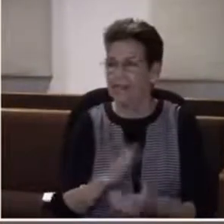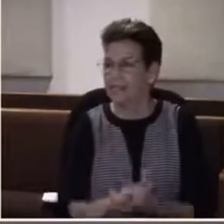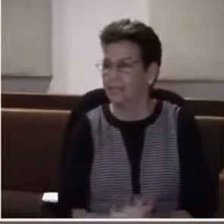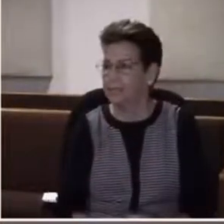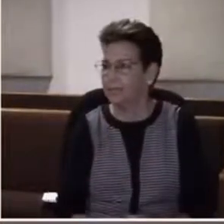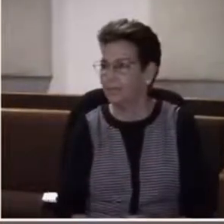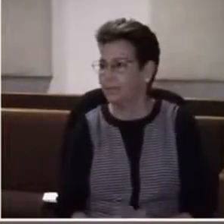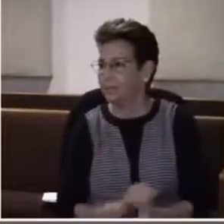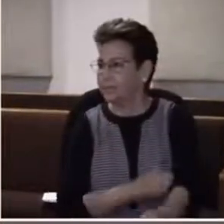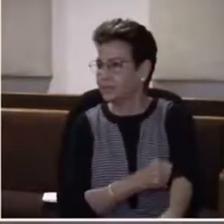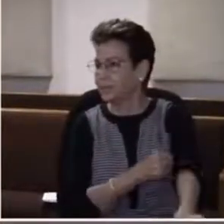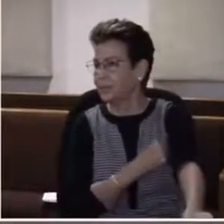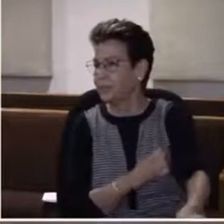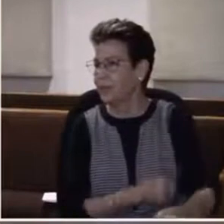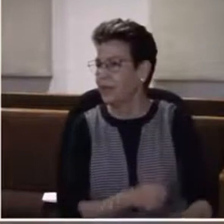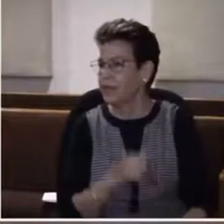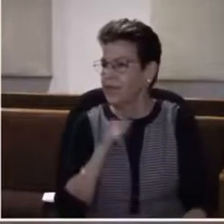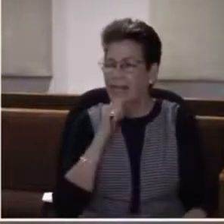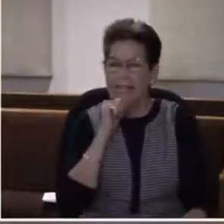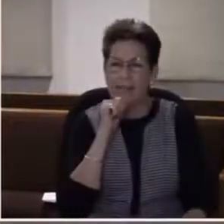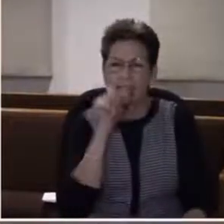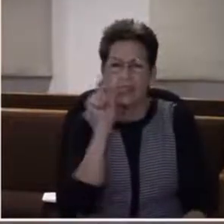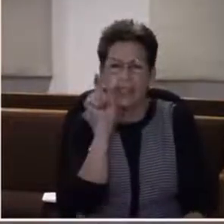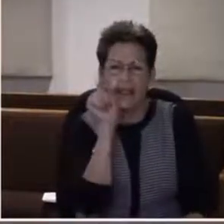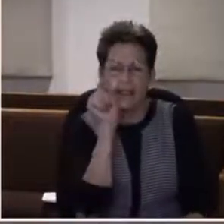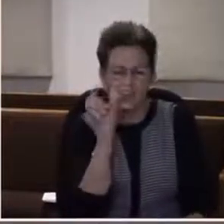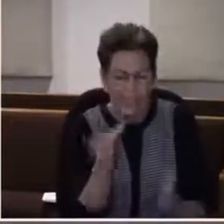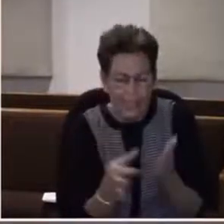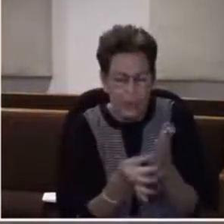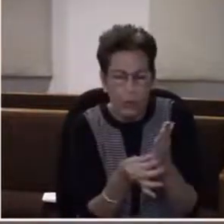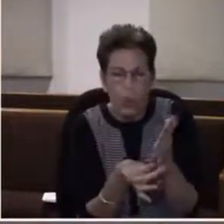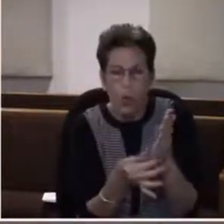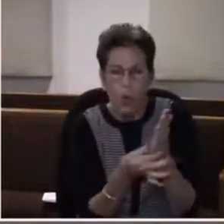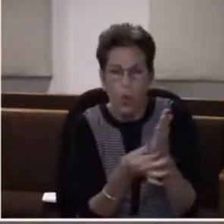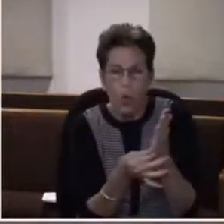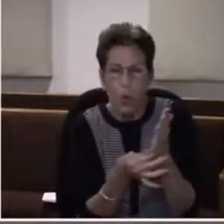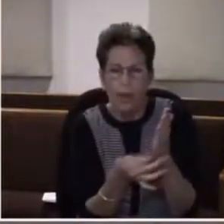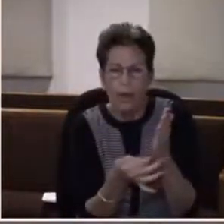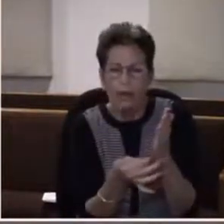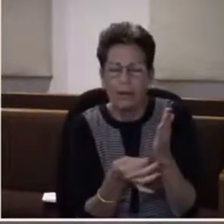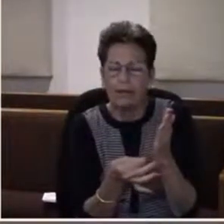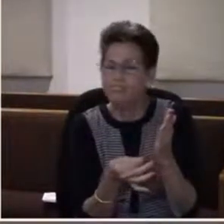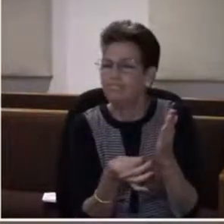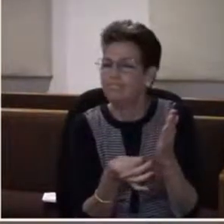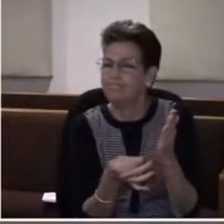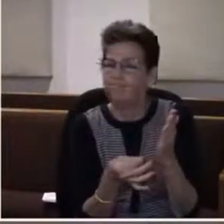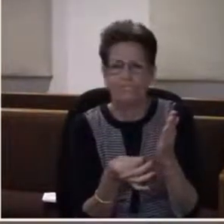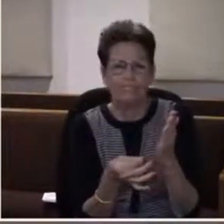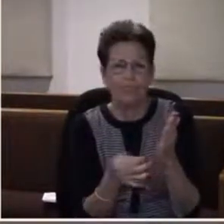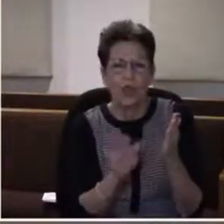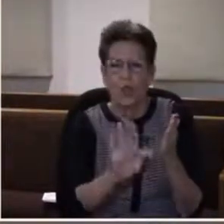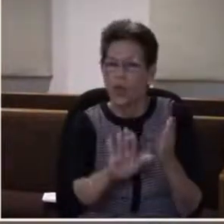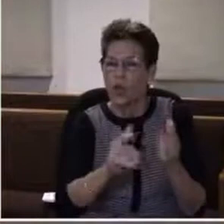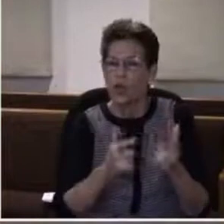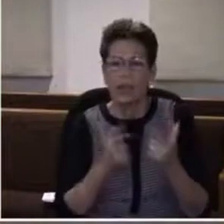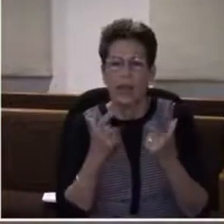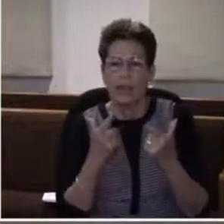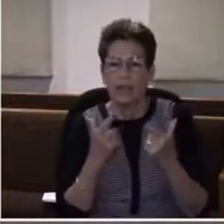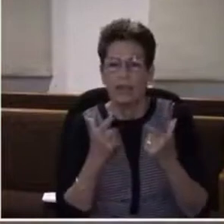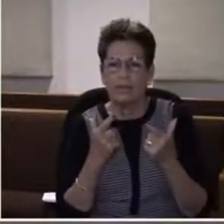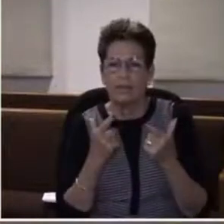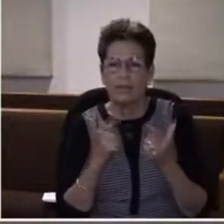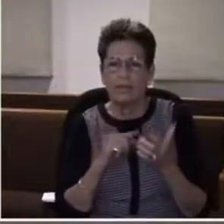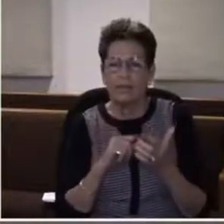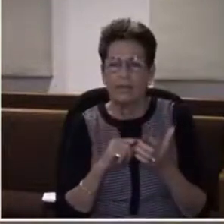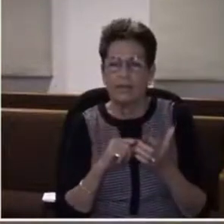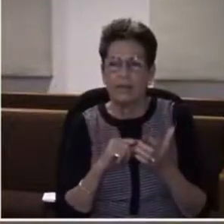meal and that little oil that was going to be her savior or her survival. Her survival was the fact that God was there